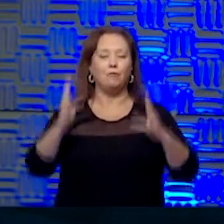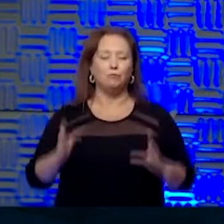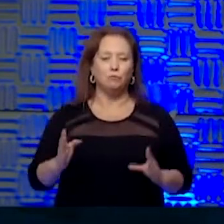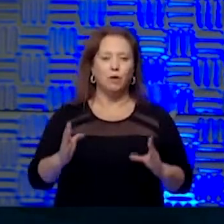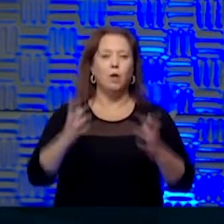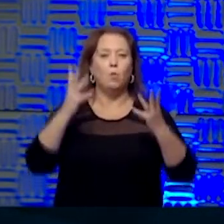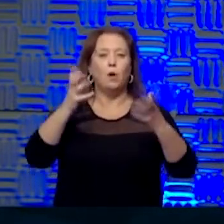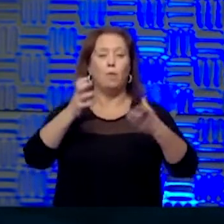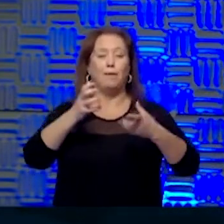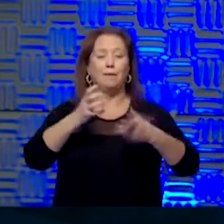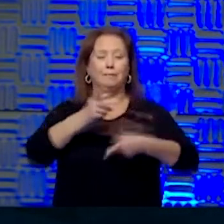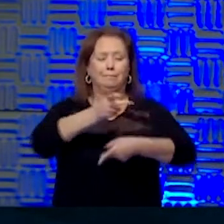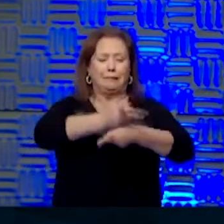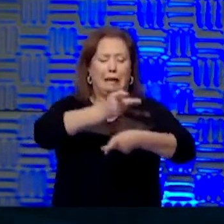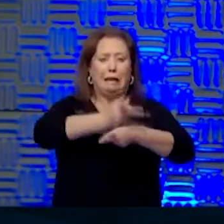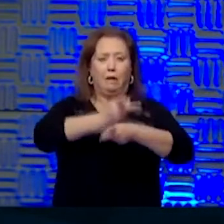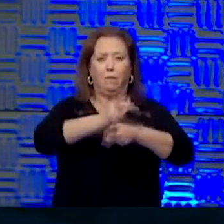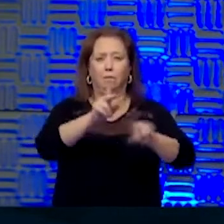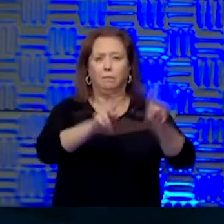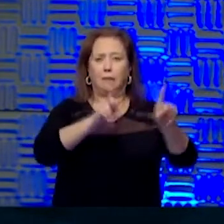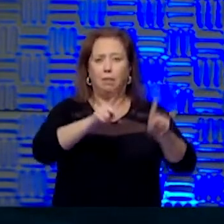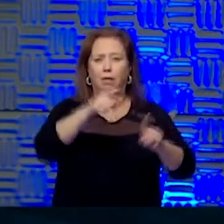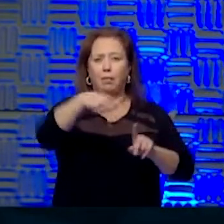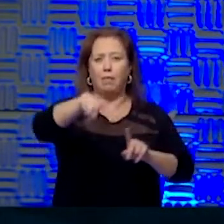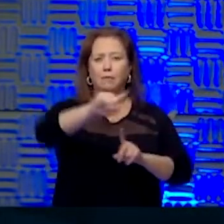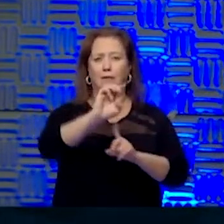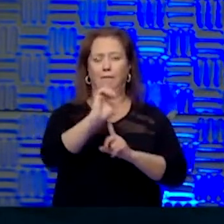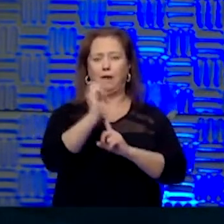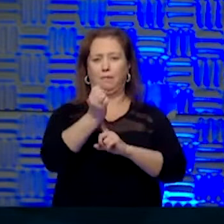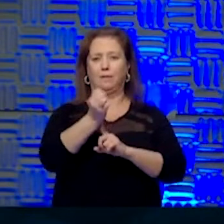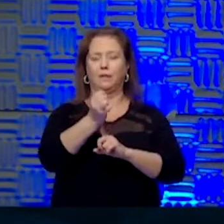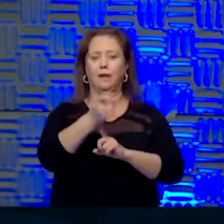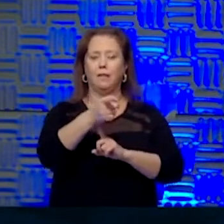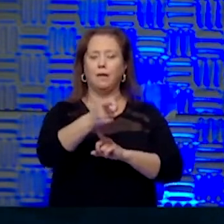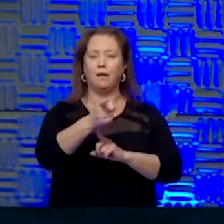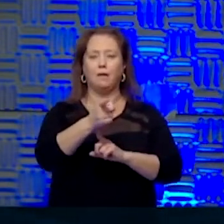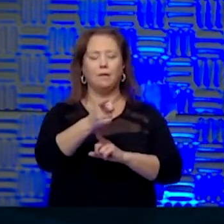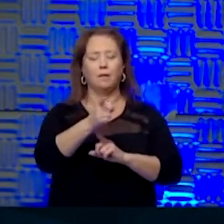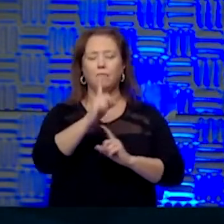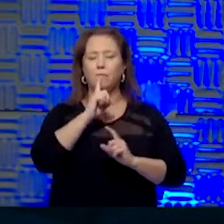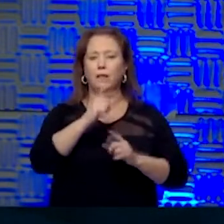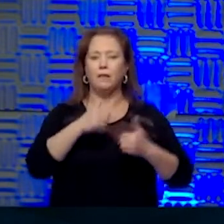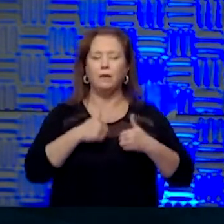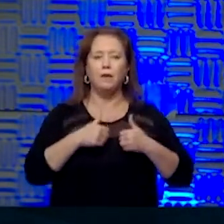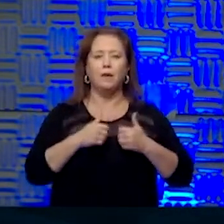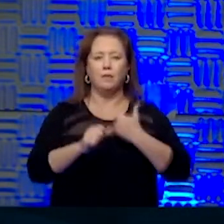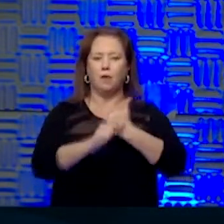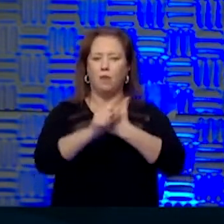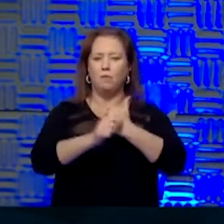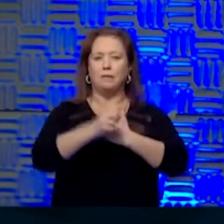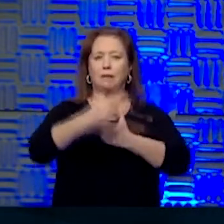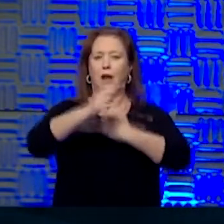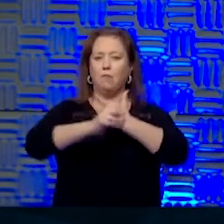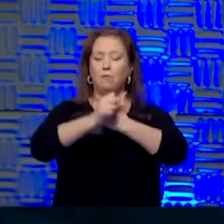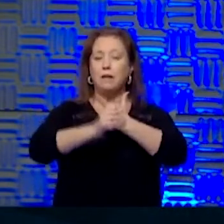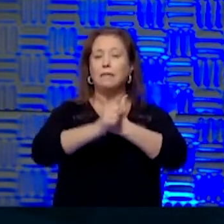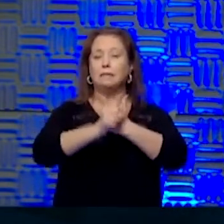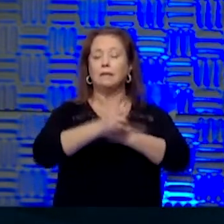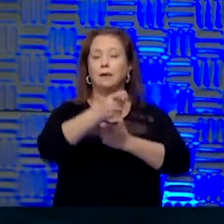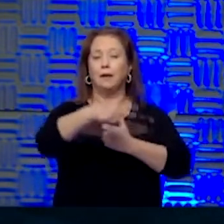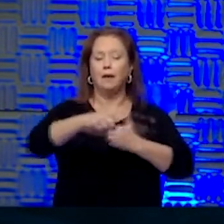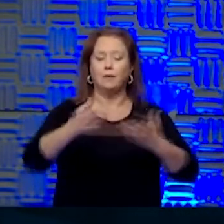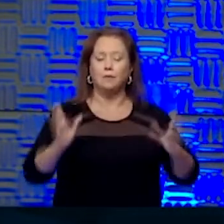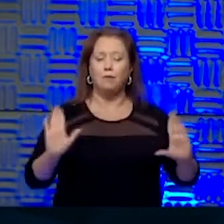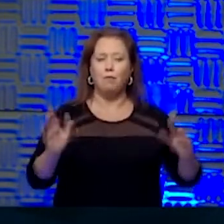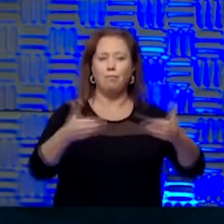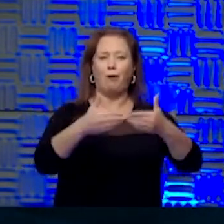care for people in those settings. They are among the most vulnerable. It's a very closed